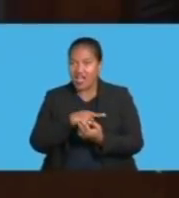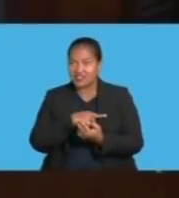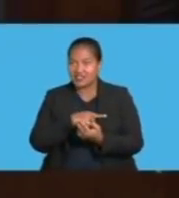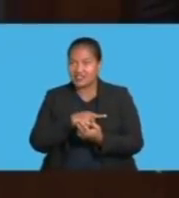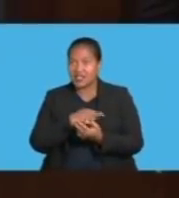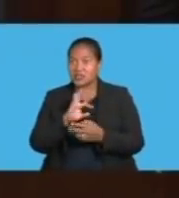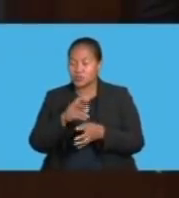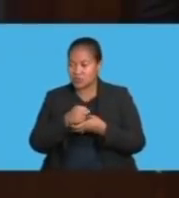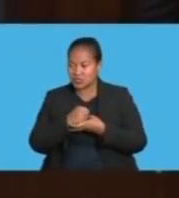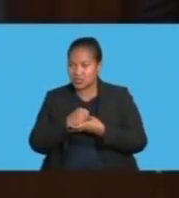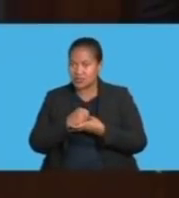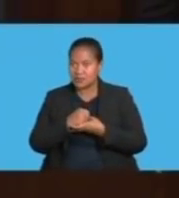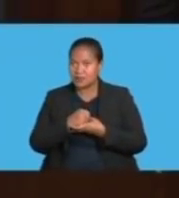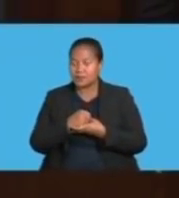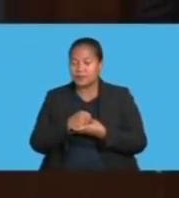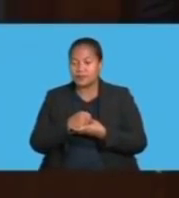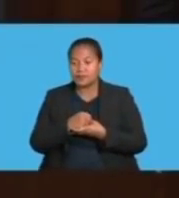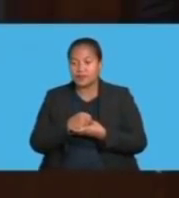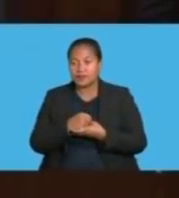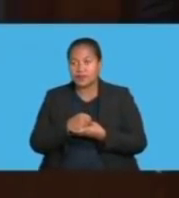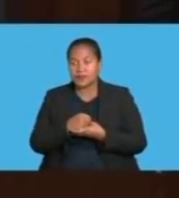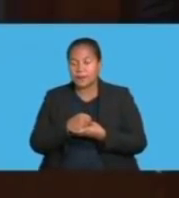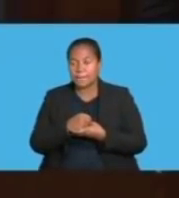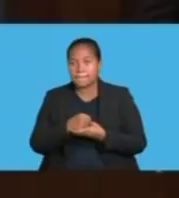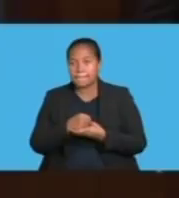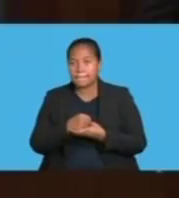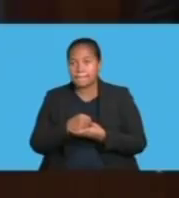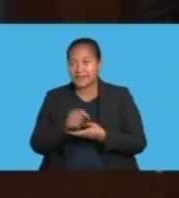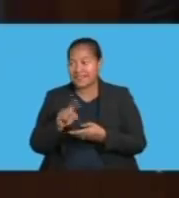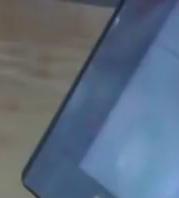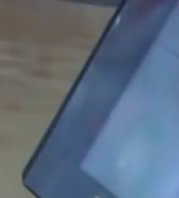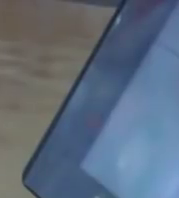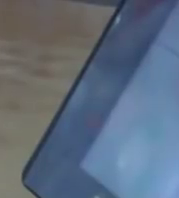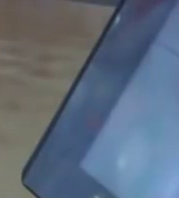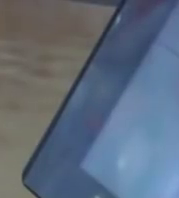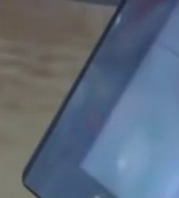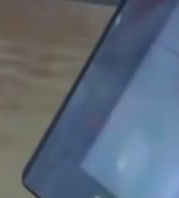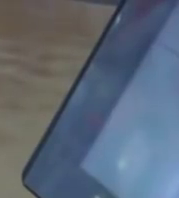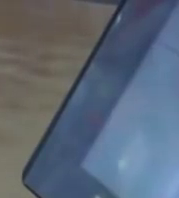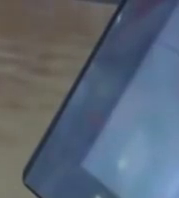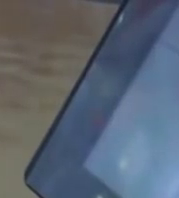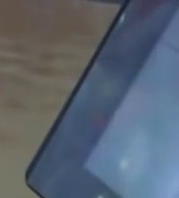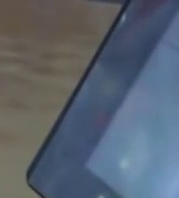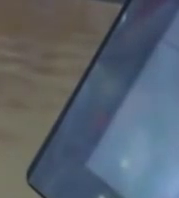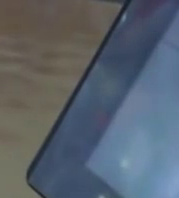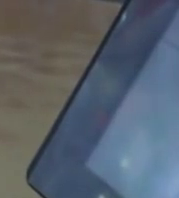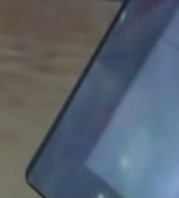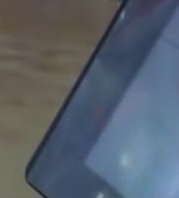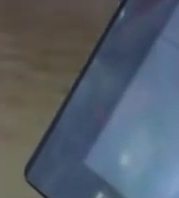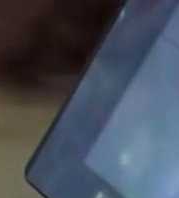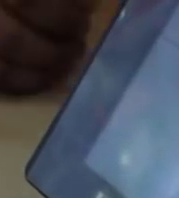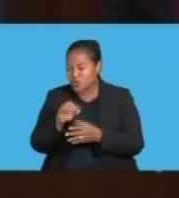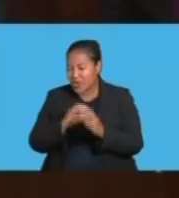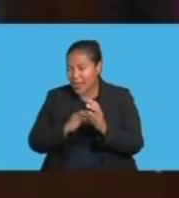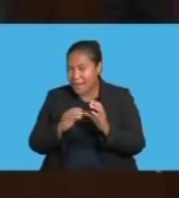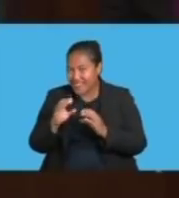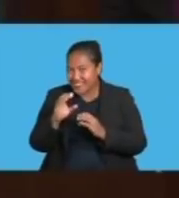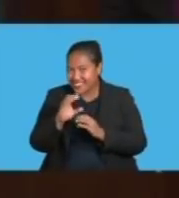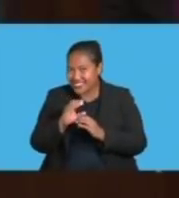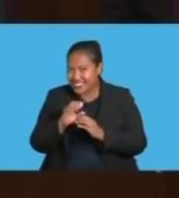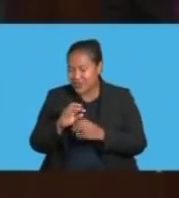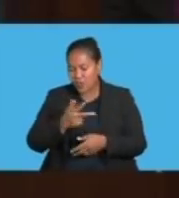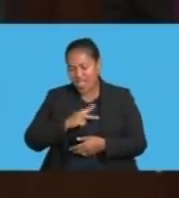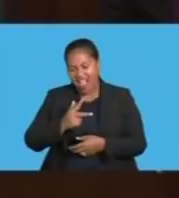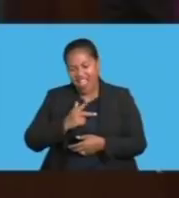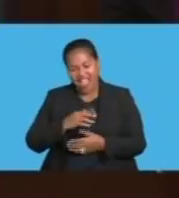source code, the front end remains with us. So that's how you actually protect it. He adds this has helped Fiji to build capacity. We've been hiring a